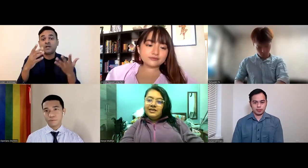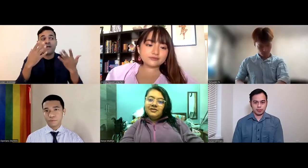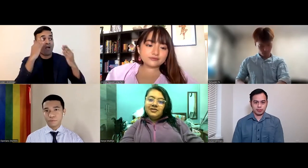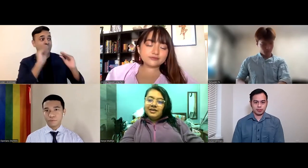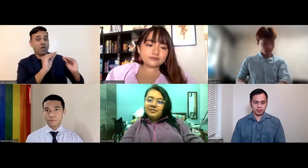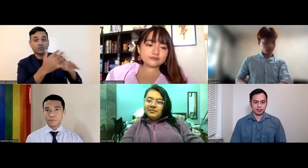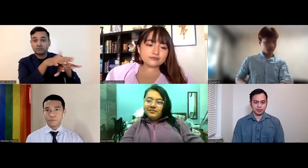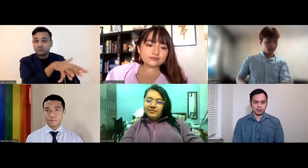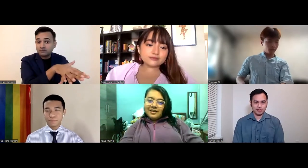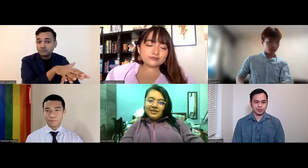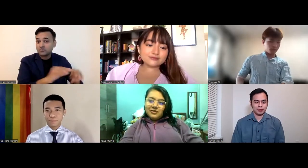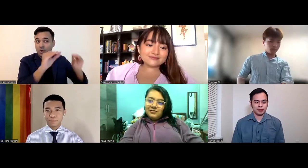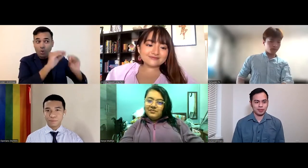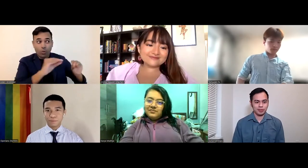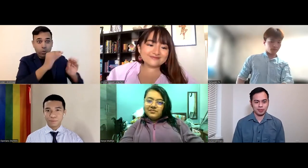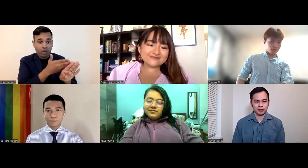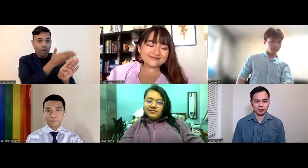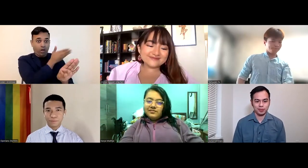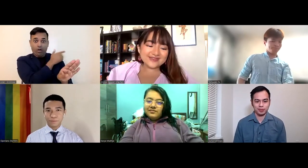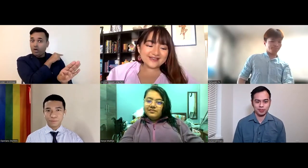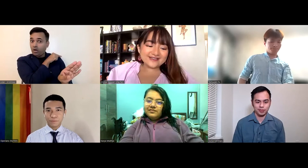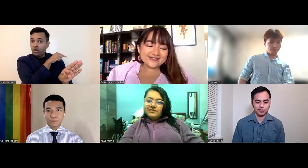to be here today. Thank you.